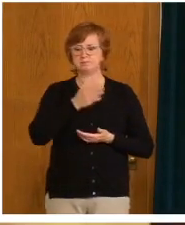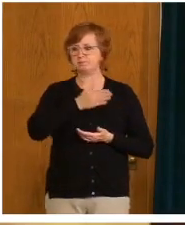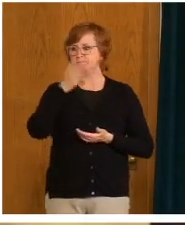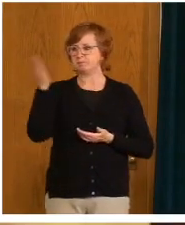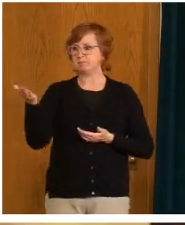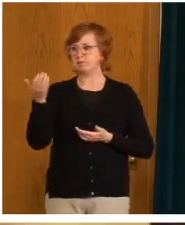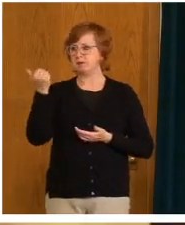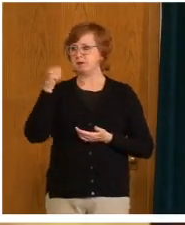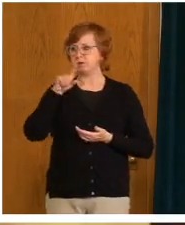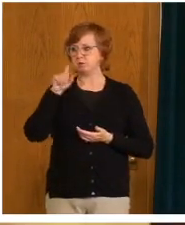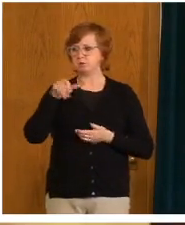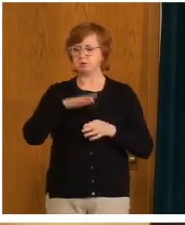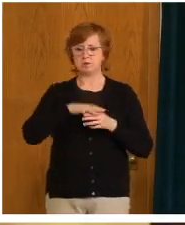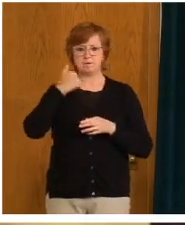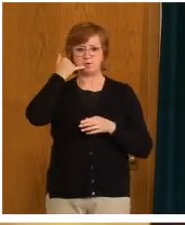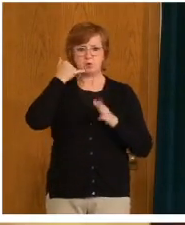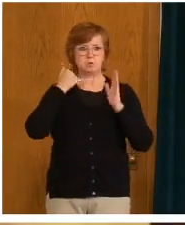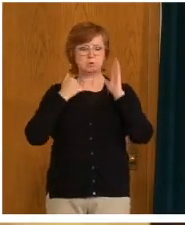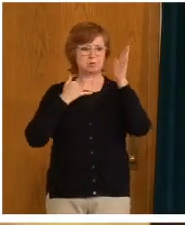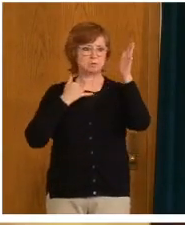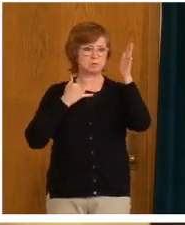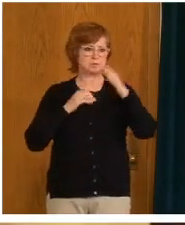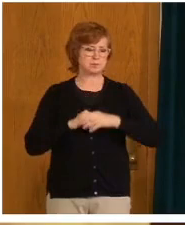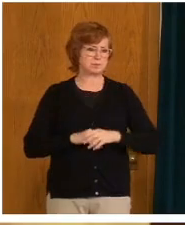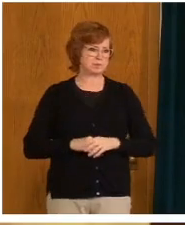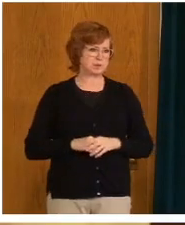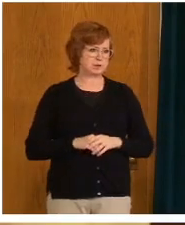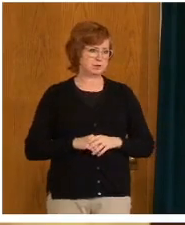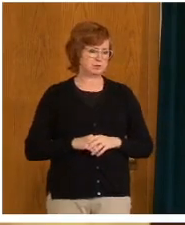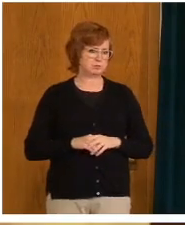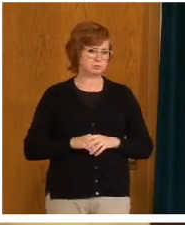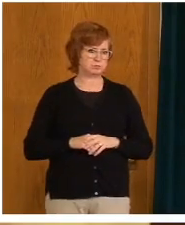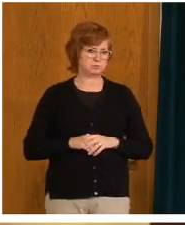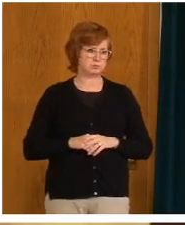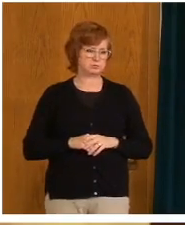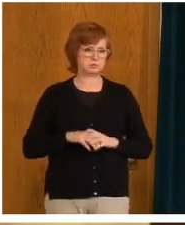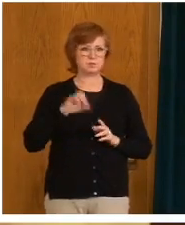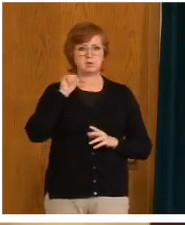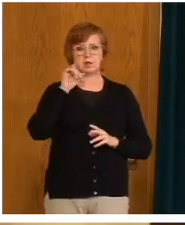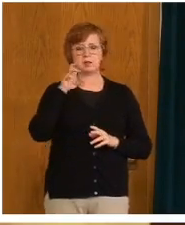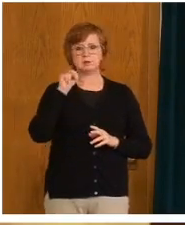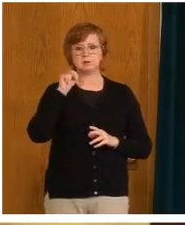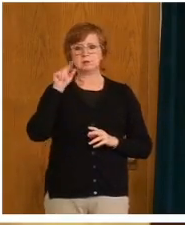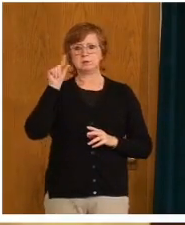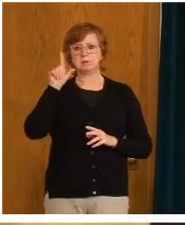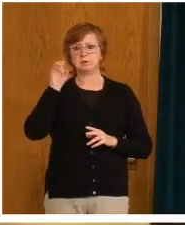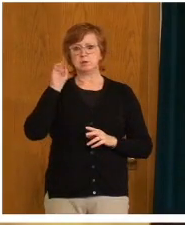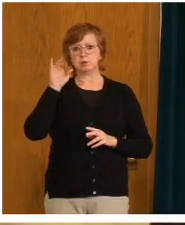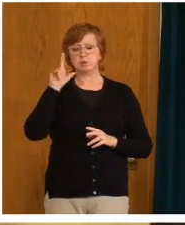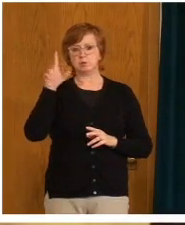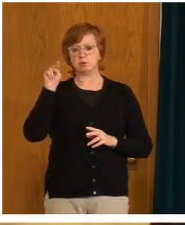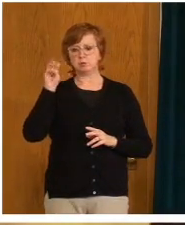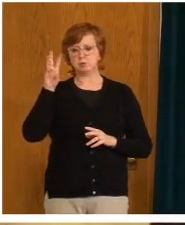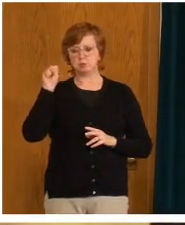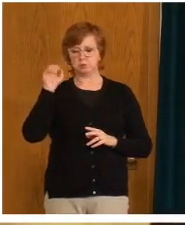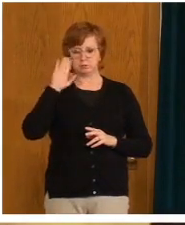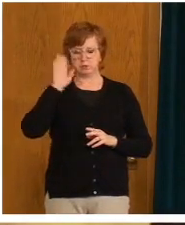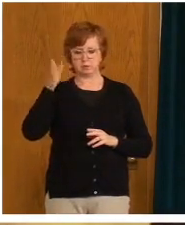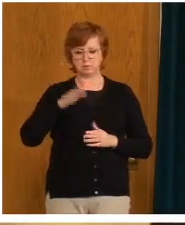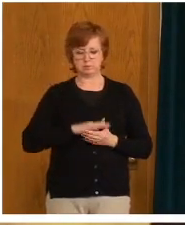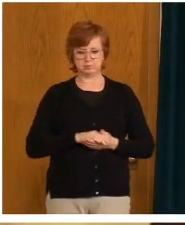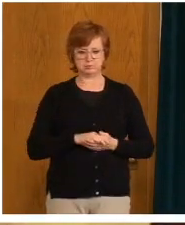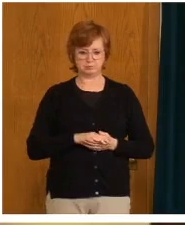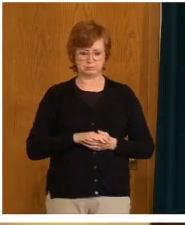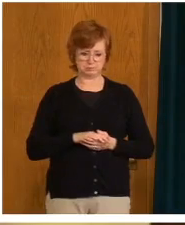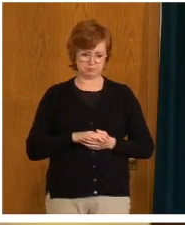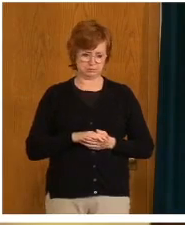We'll take another question on the line. Operator? We have Allison Bamford with Global. Hi there. We're